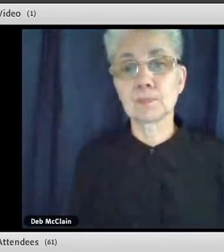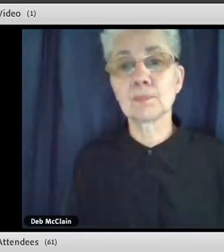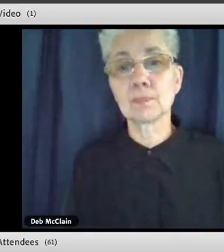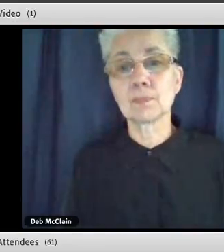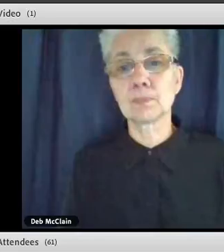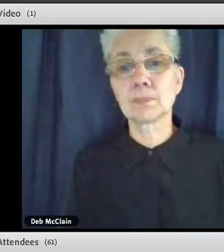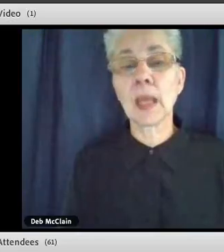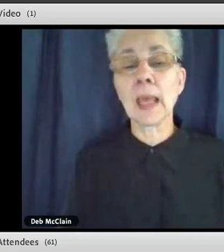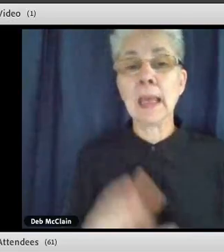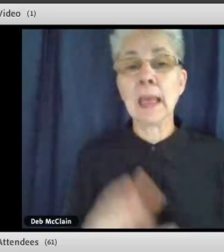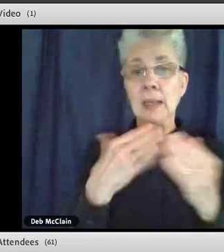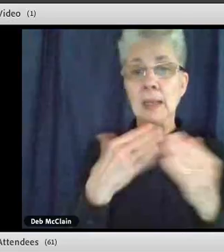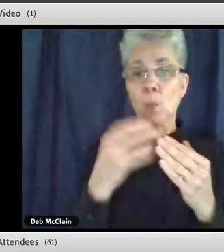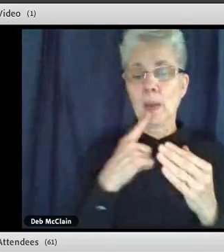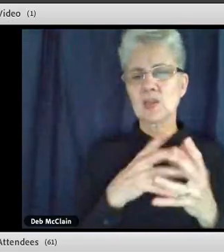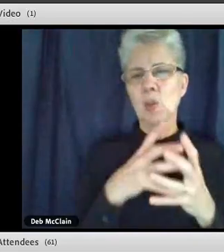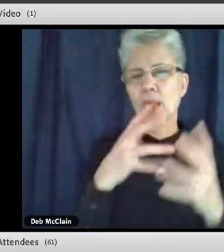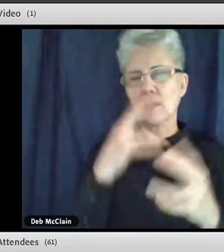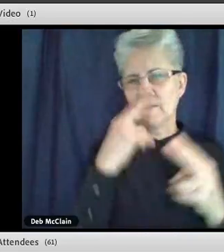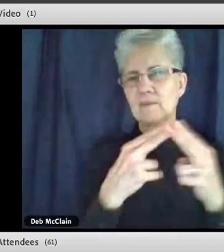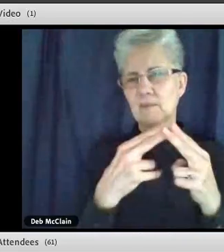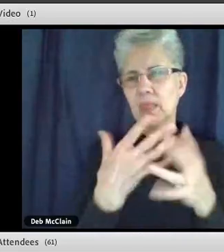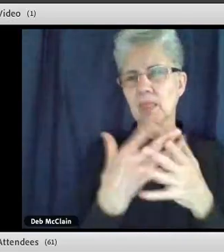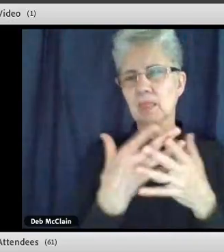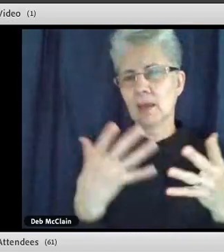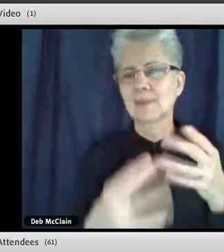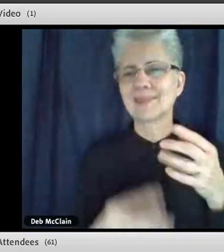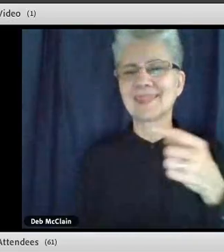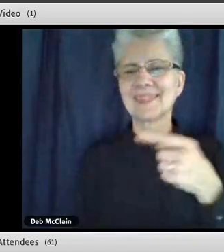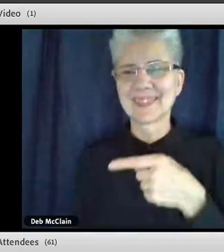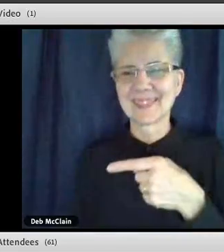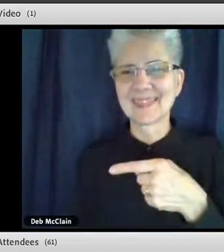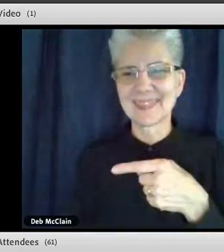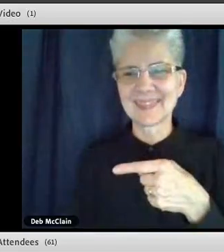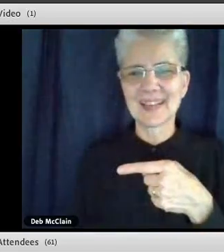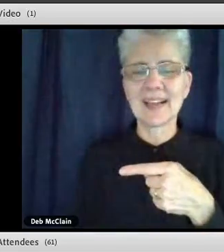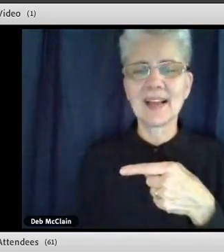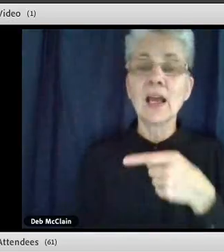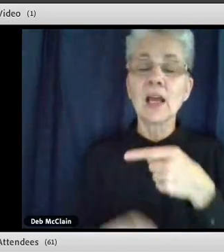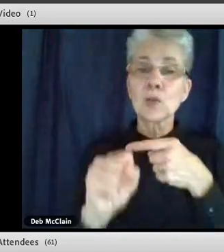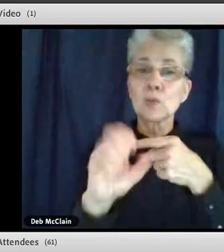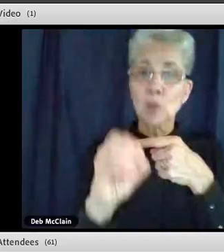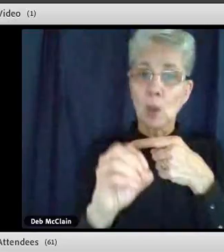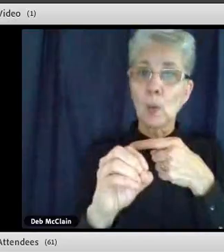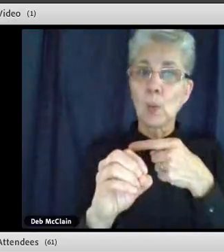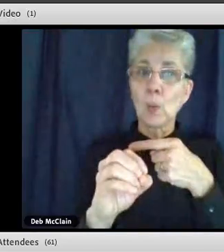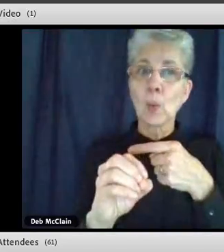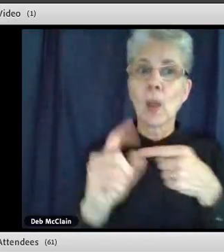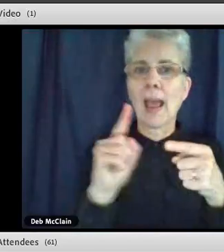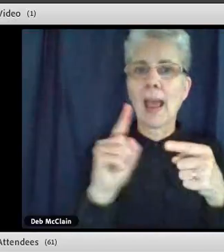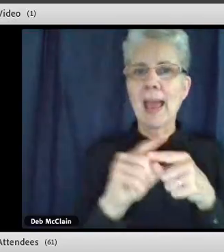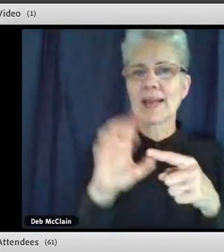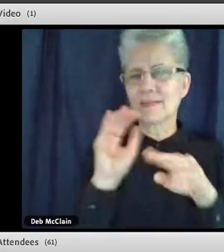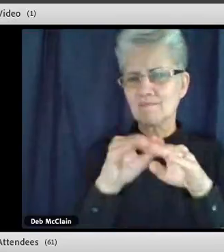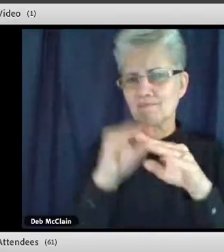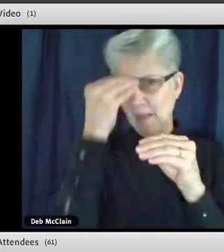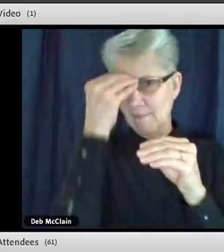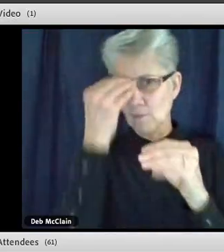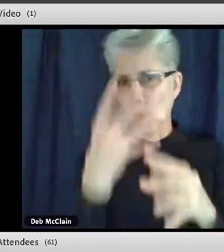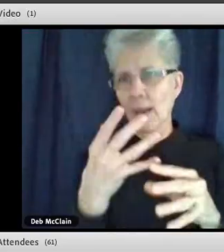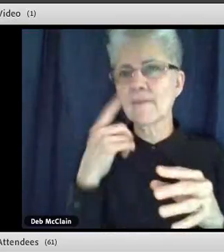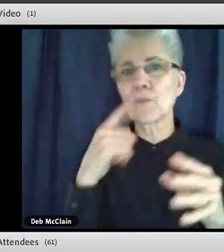Anyway, so lots of fun things. And so, just as an FYI, for